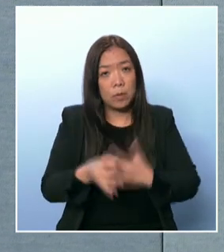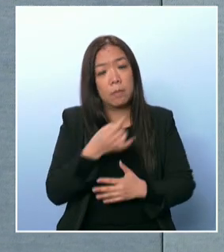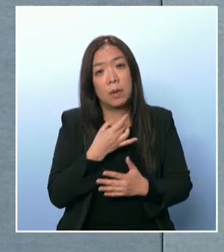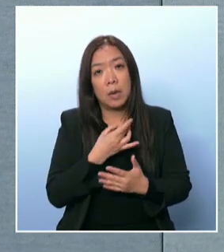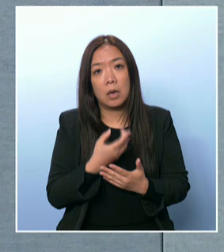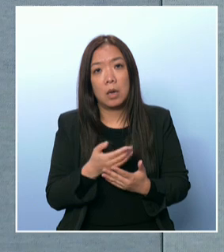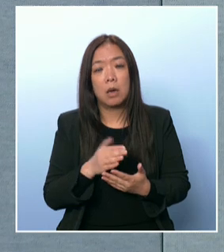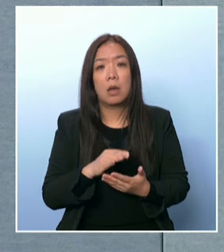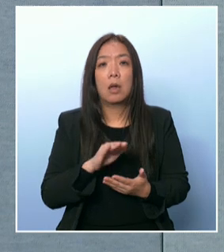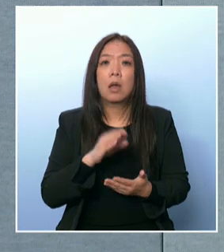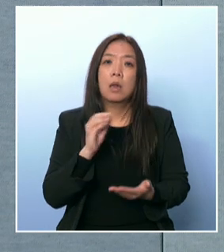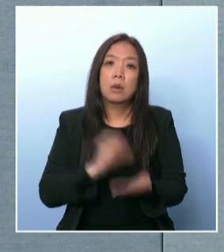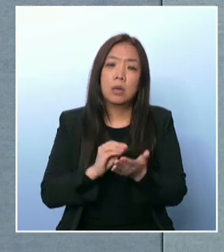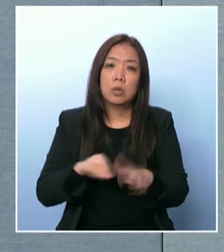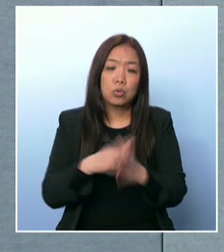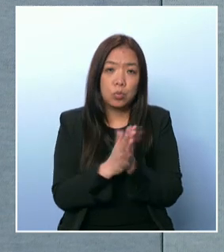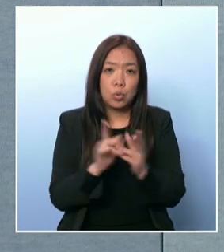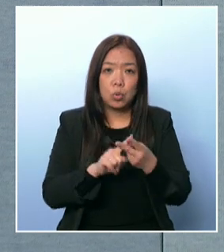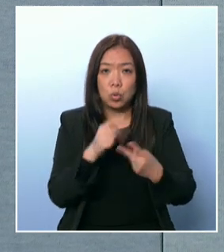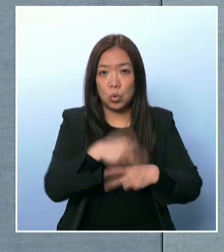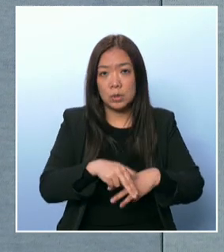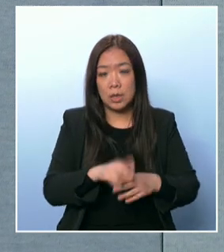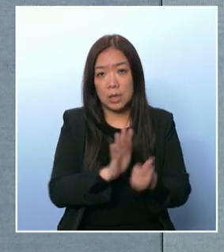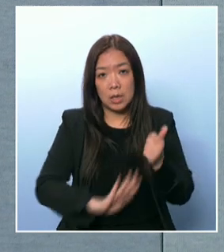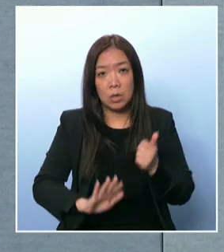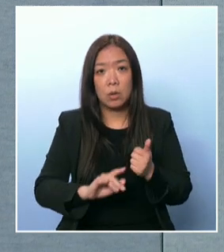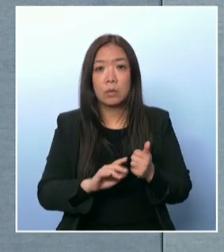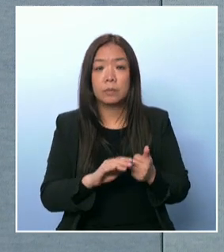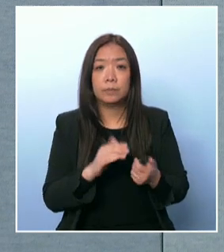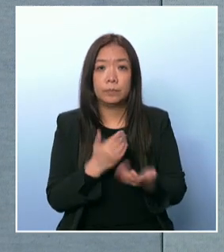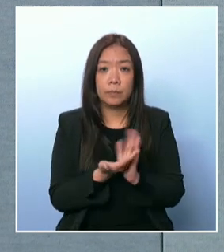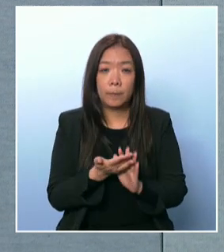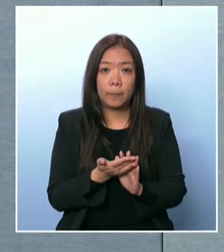facilities have not caught up with the increase in the number of students.